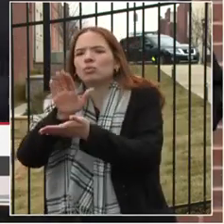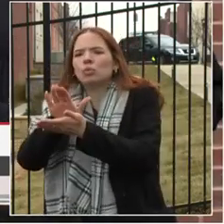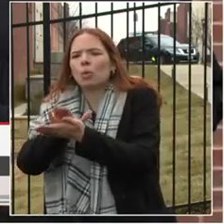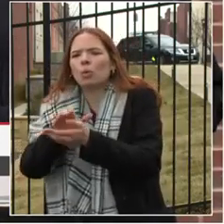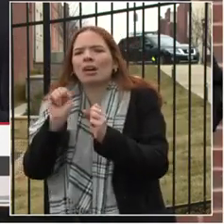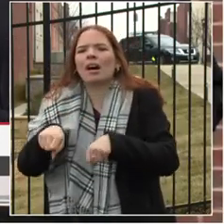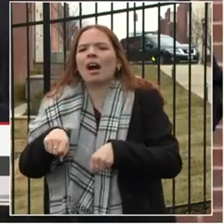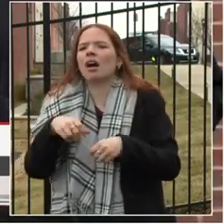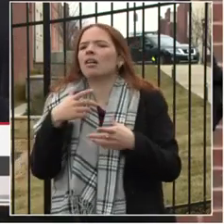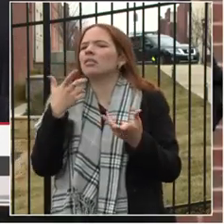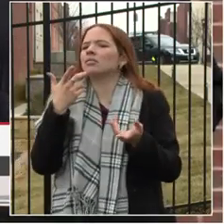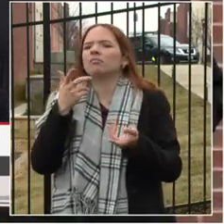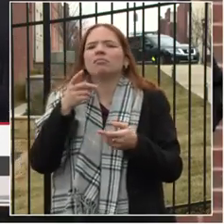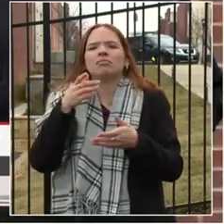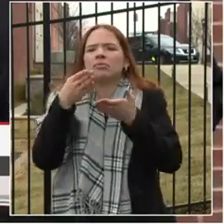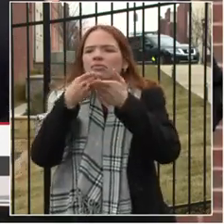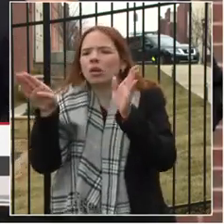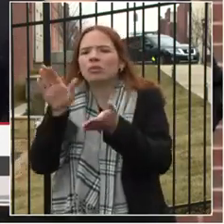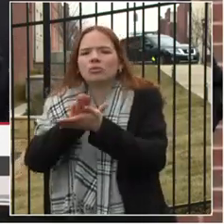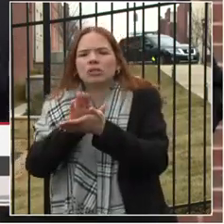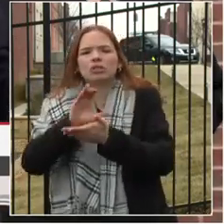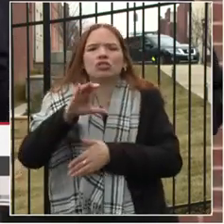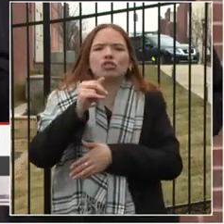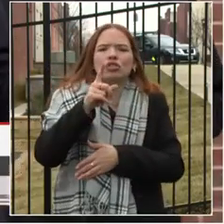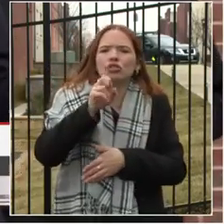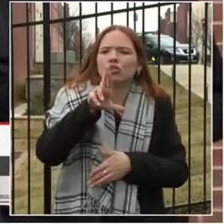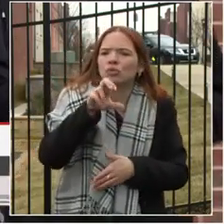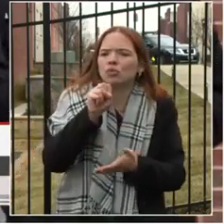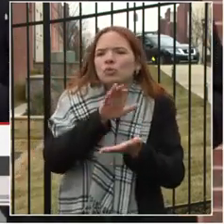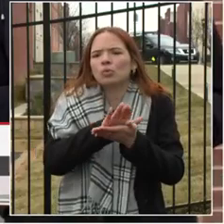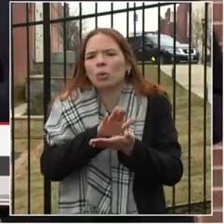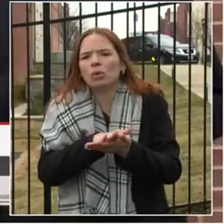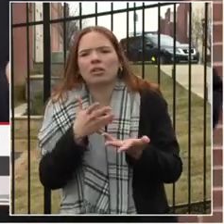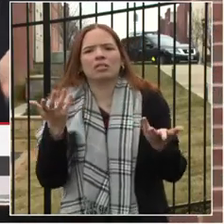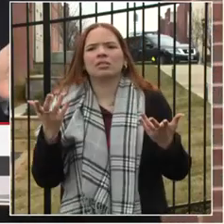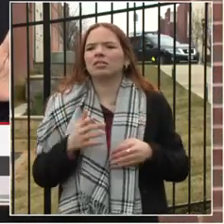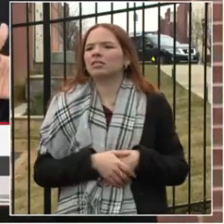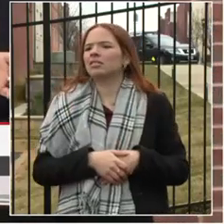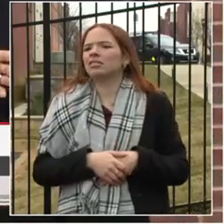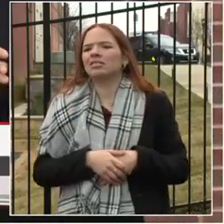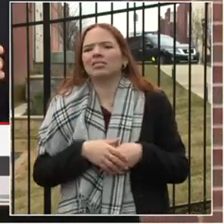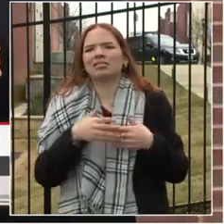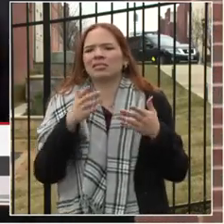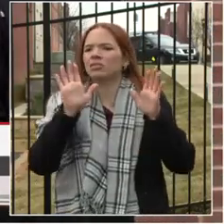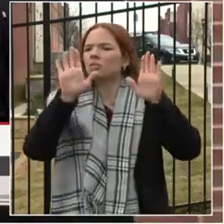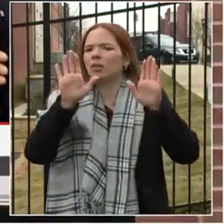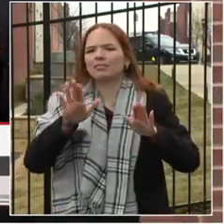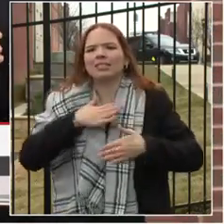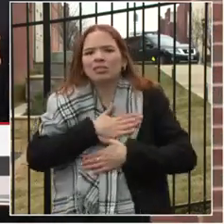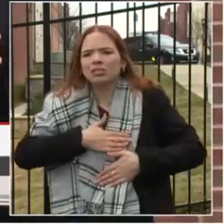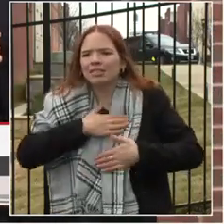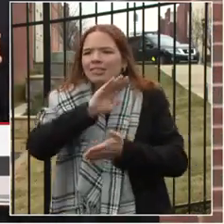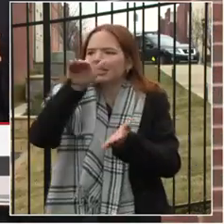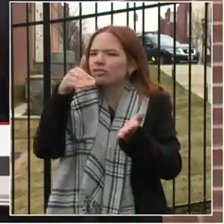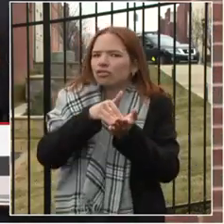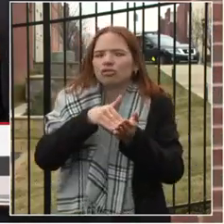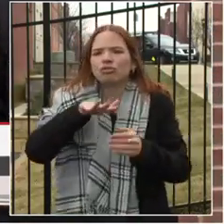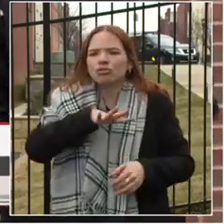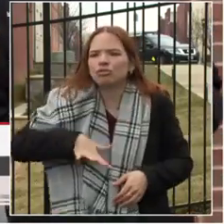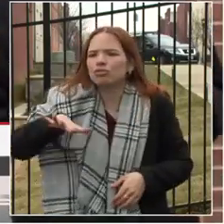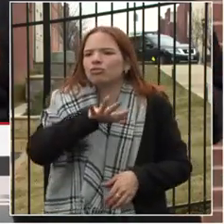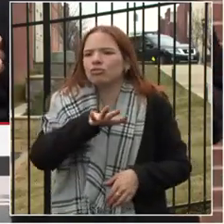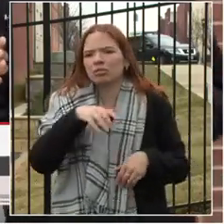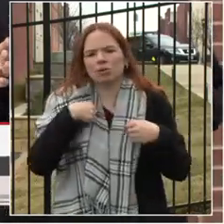public charter schools. You've got a wonderful recreation center that we made tremendous investments in